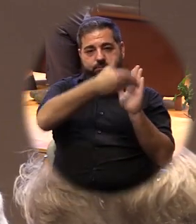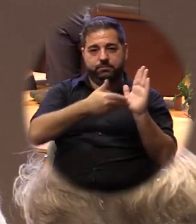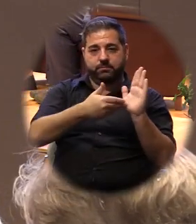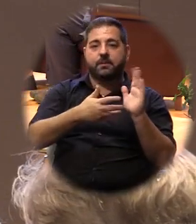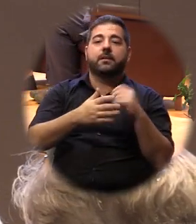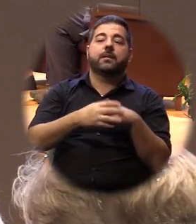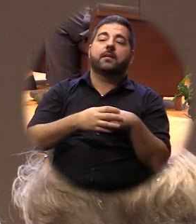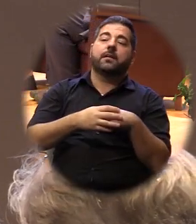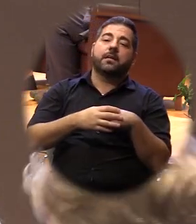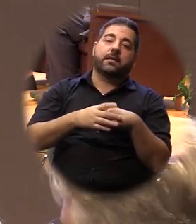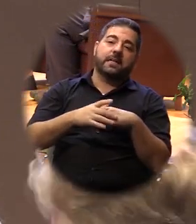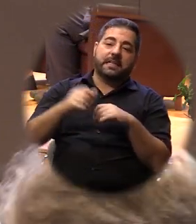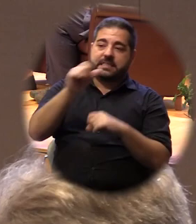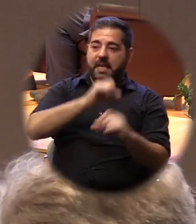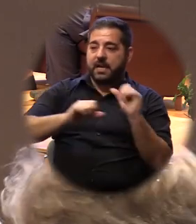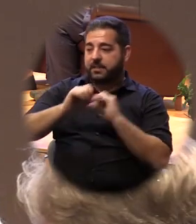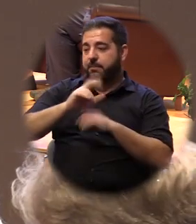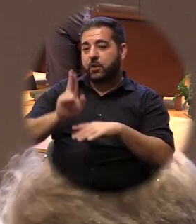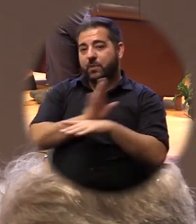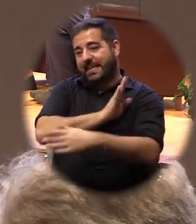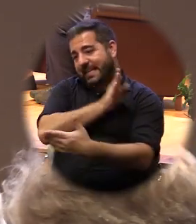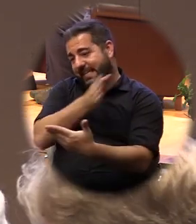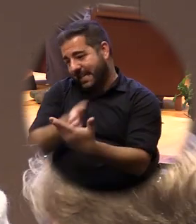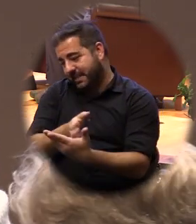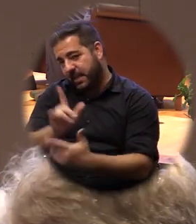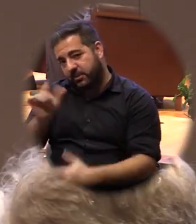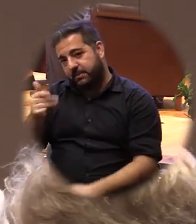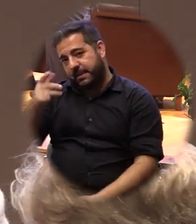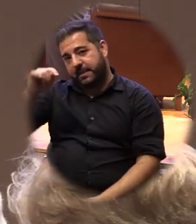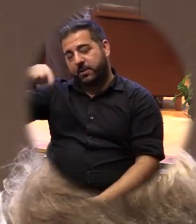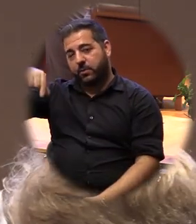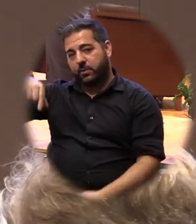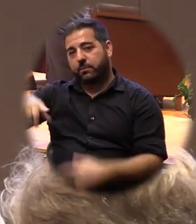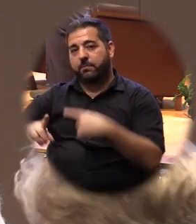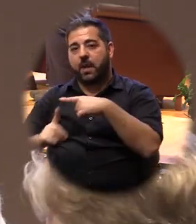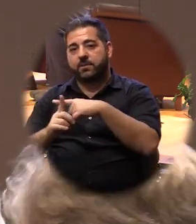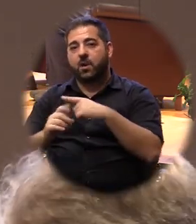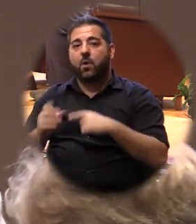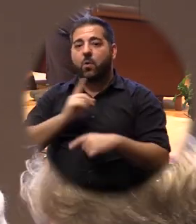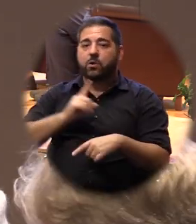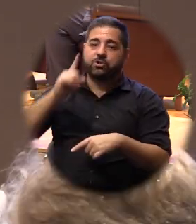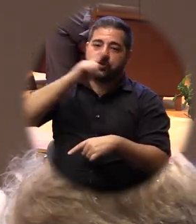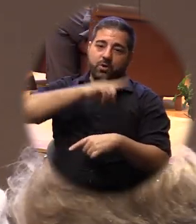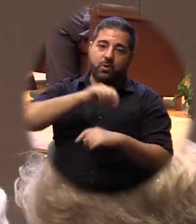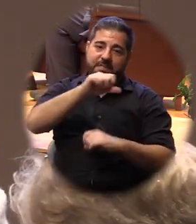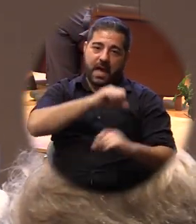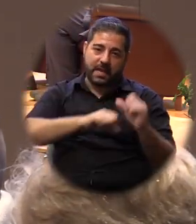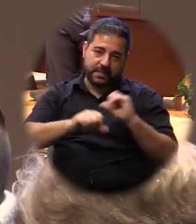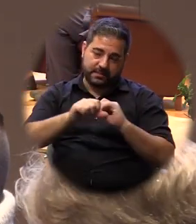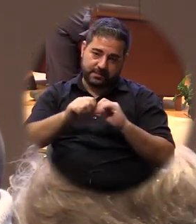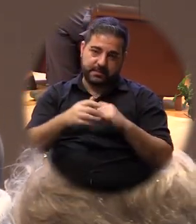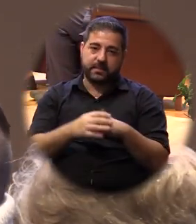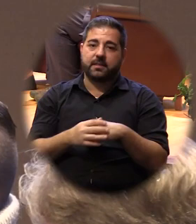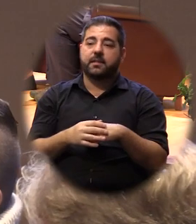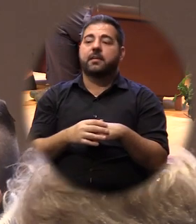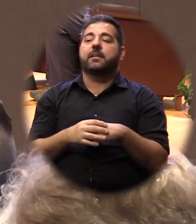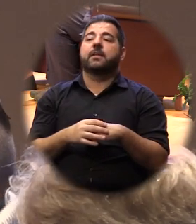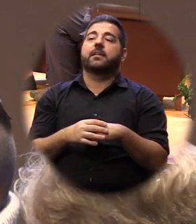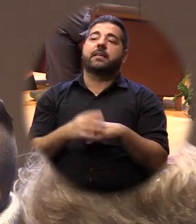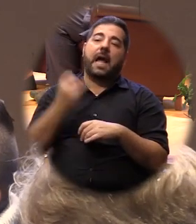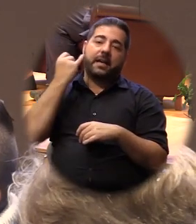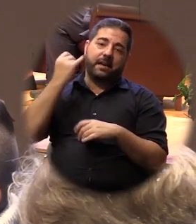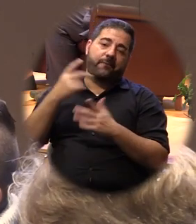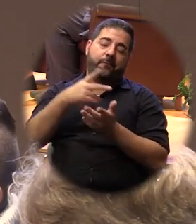science has been weaponized against the LGBTQ plus community, or pseudoscience more so. Ideas about